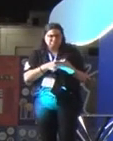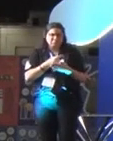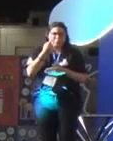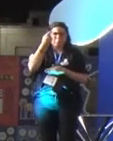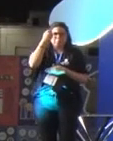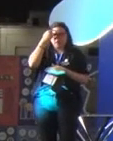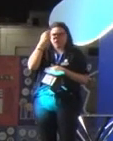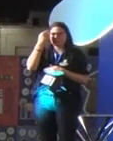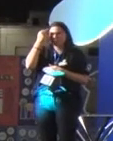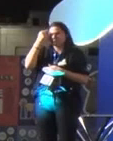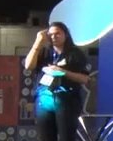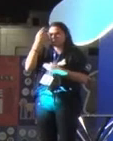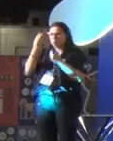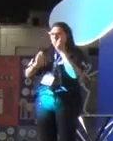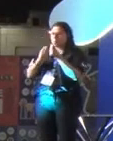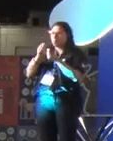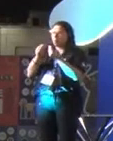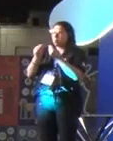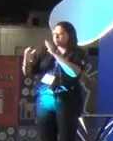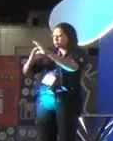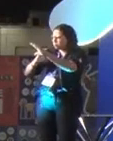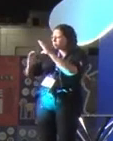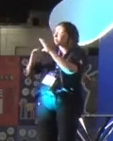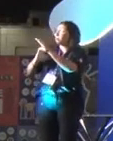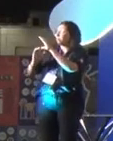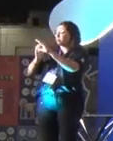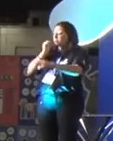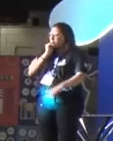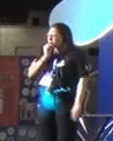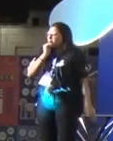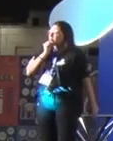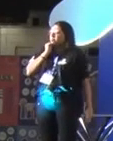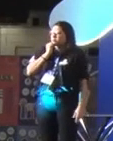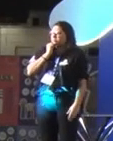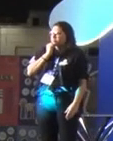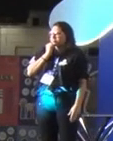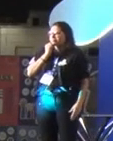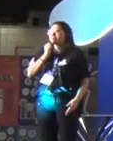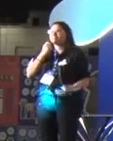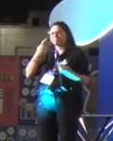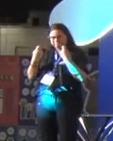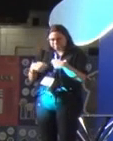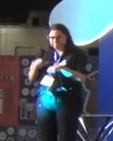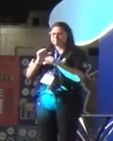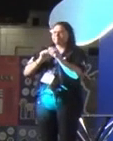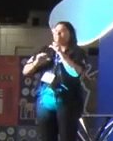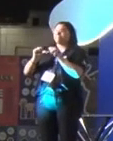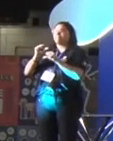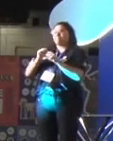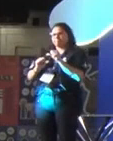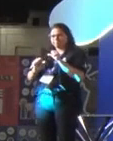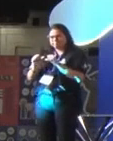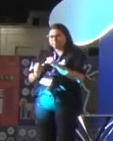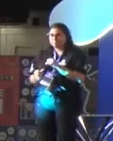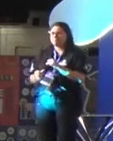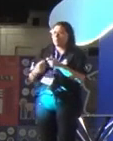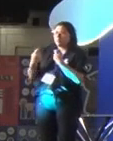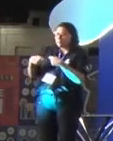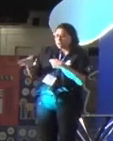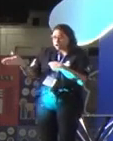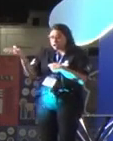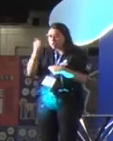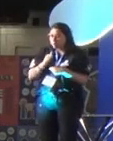said, we're talking about wide, the widest possible, the most inclusive style of communication here.